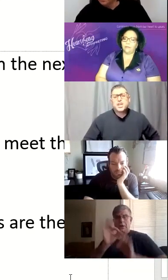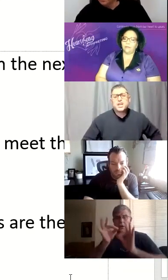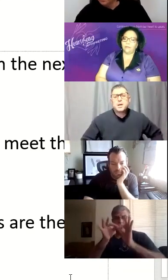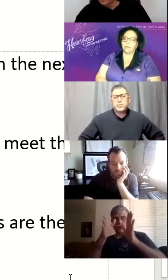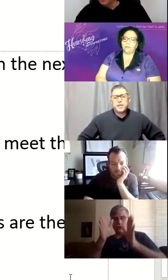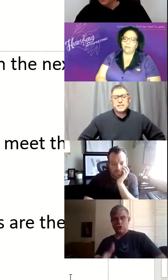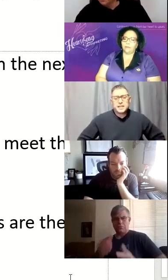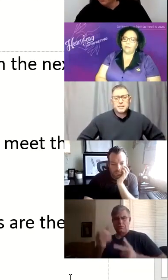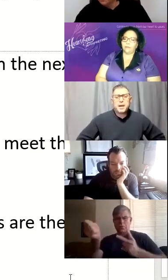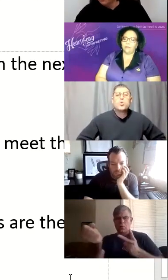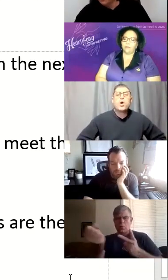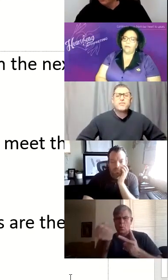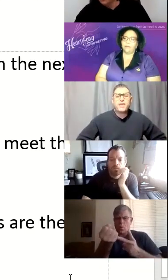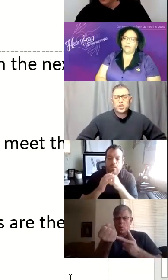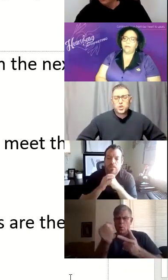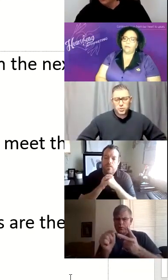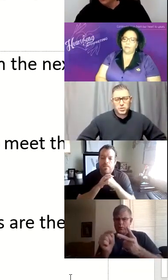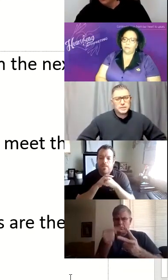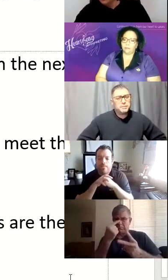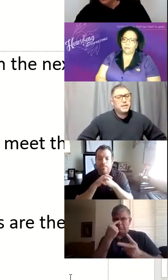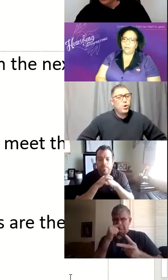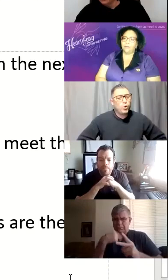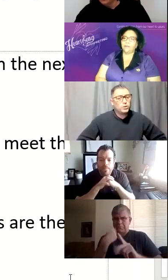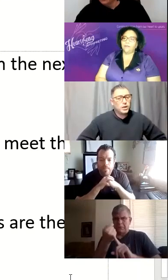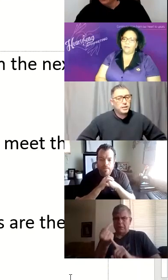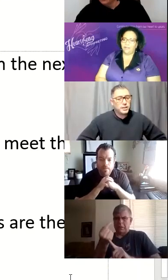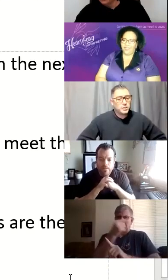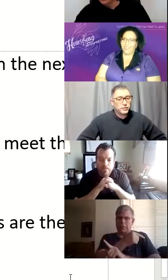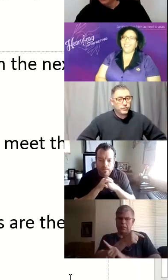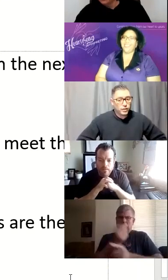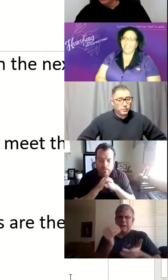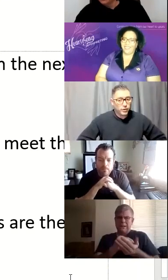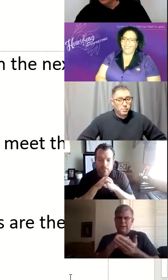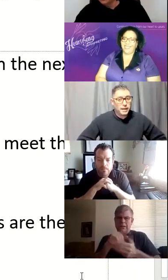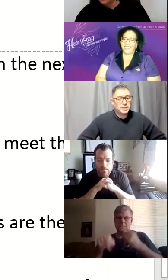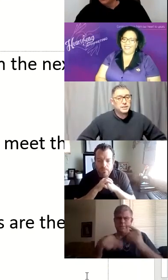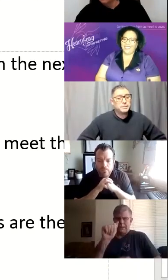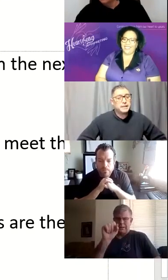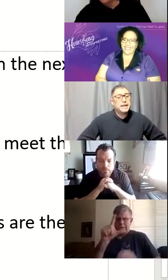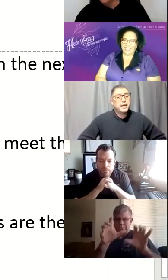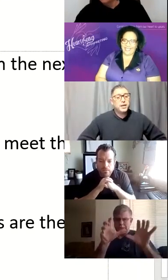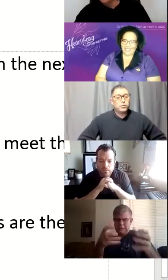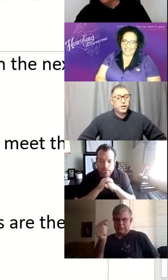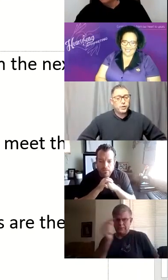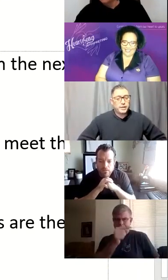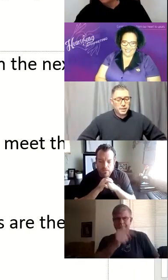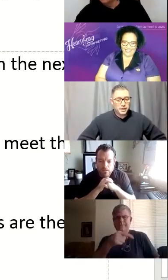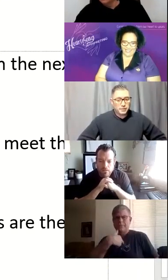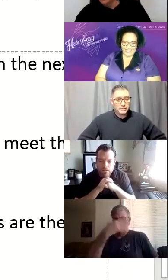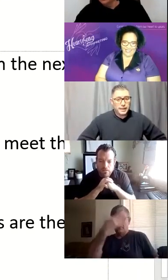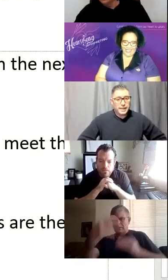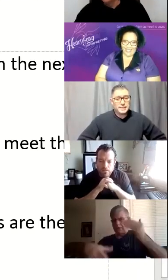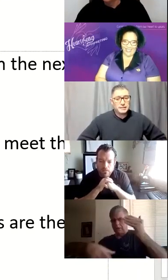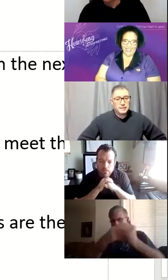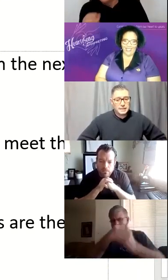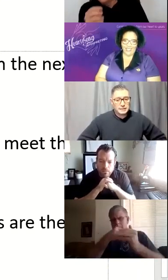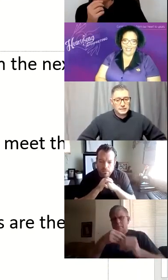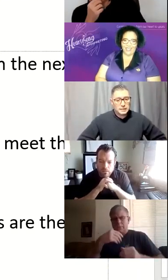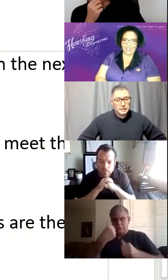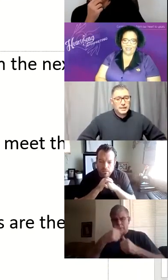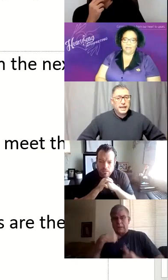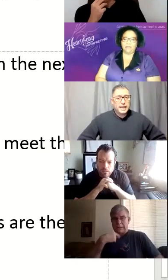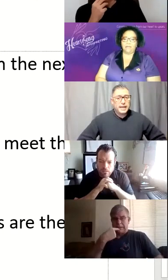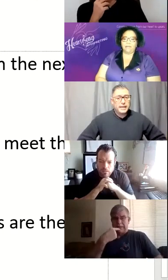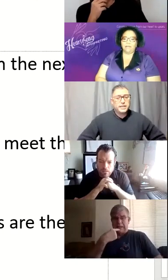There's a couple things about qualified interpreters. So let me hold on to this one for a little, if you don't mind. So let me regress about the ASL